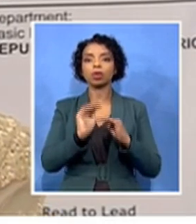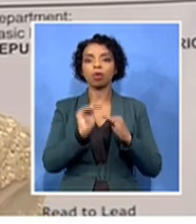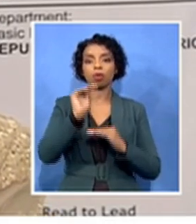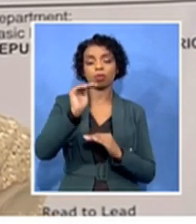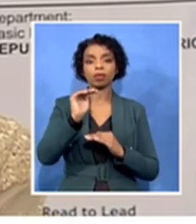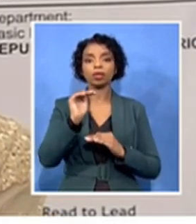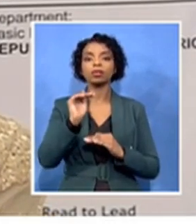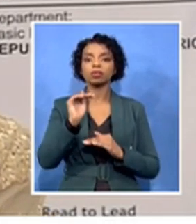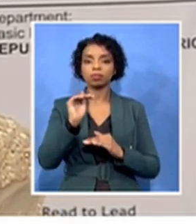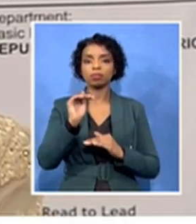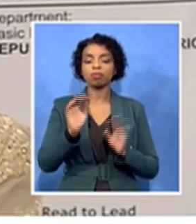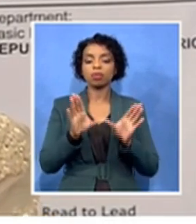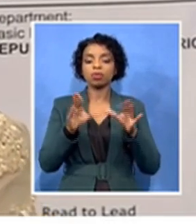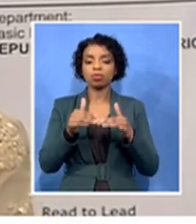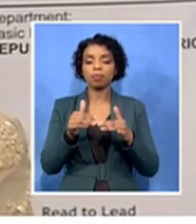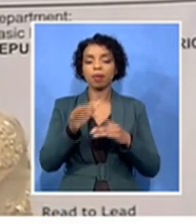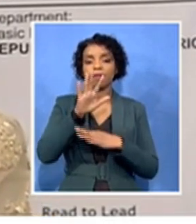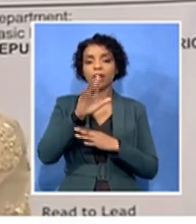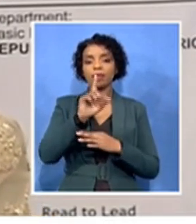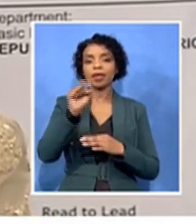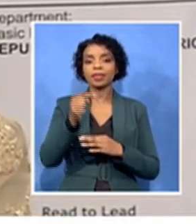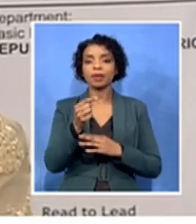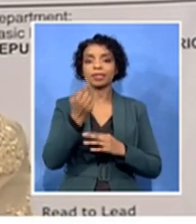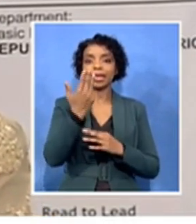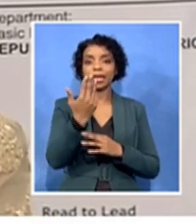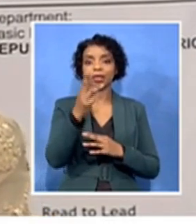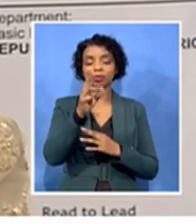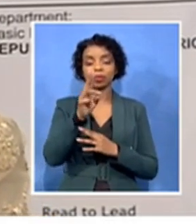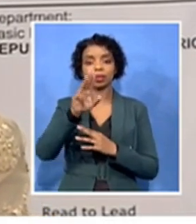5,939 in 2008 to more than